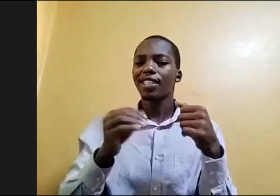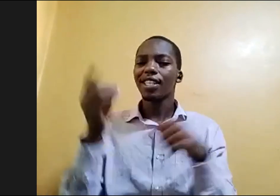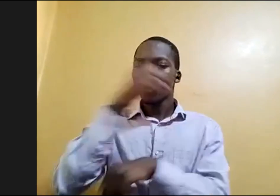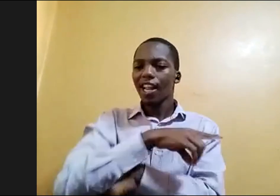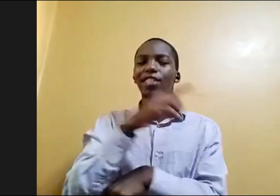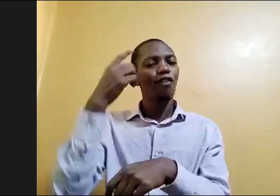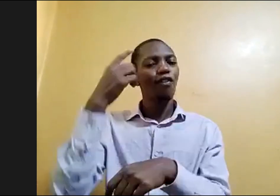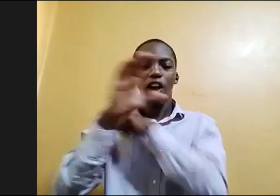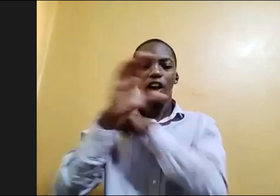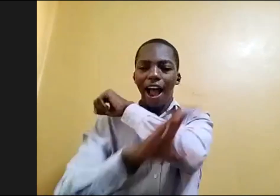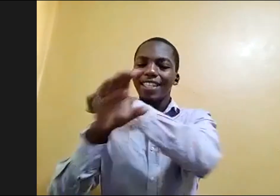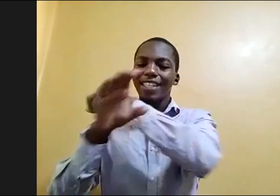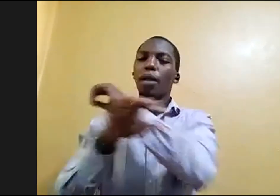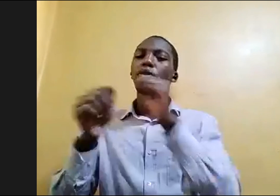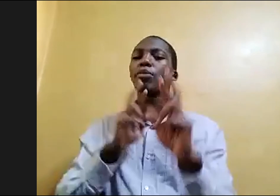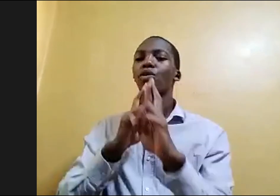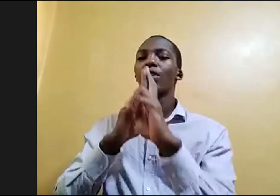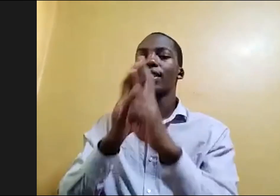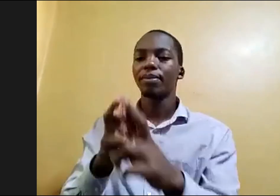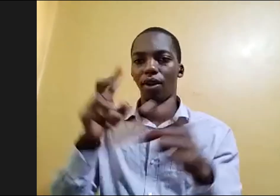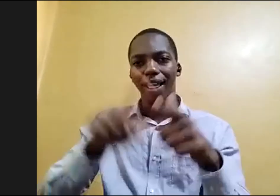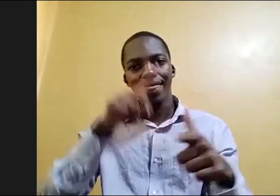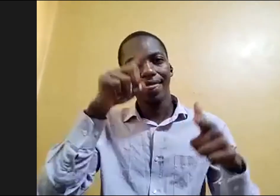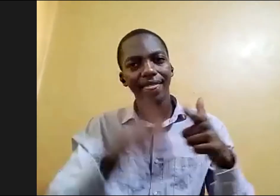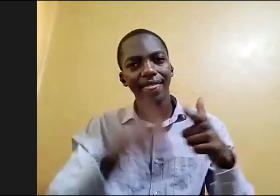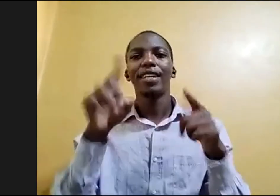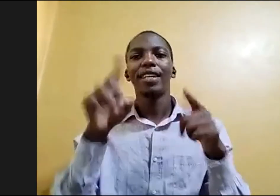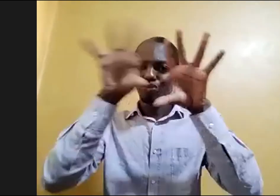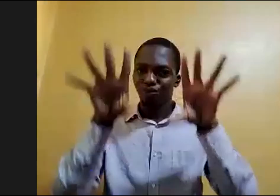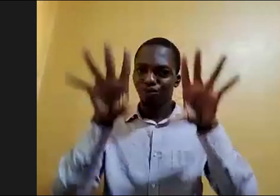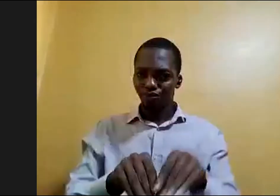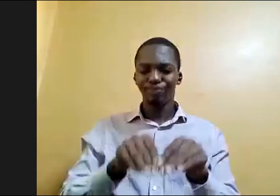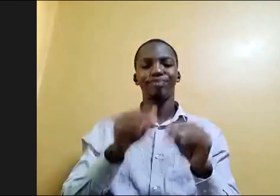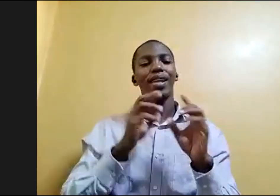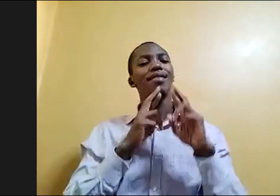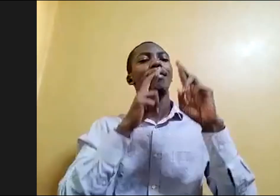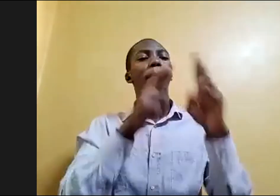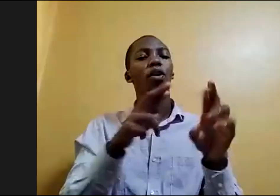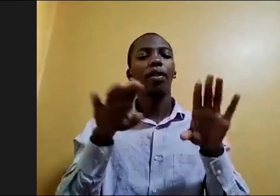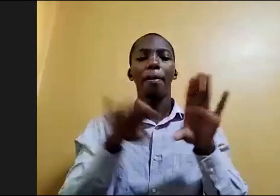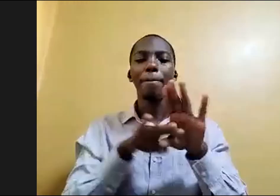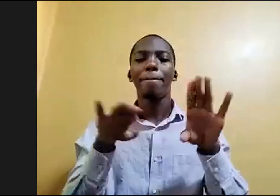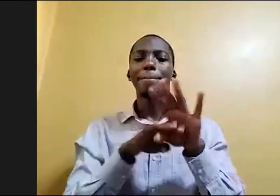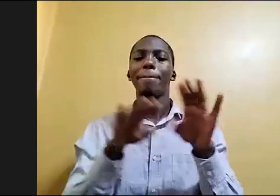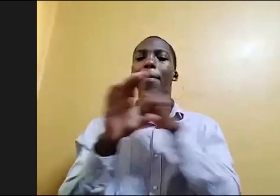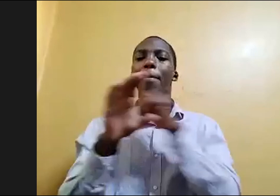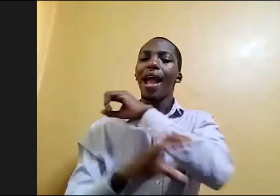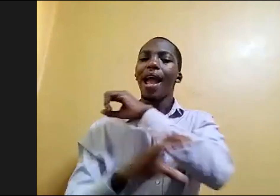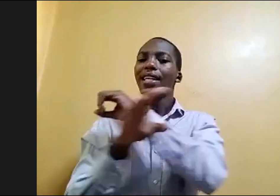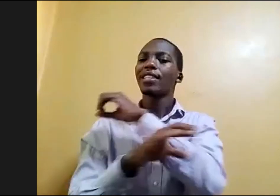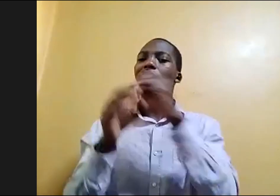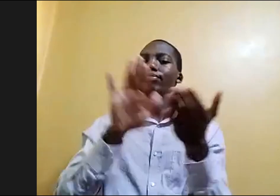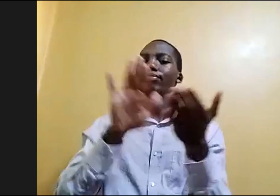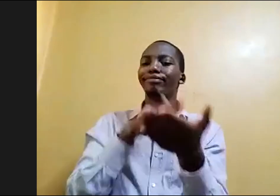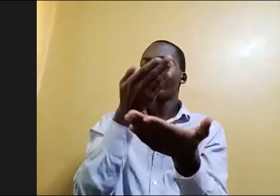the possibility to react. And then it was wrapped up, summed up, reported to the member states and commented to the third